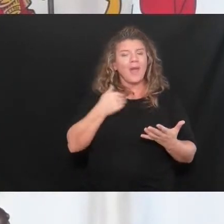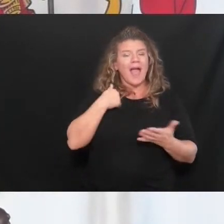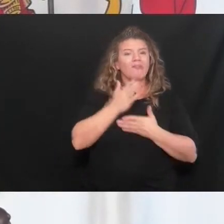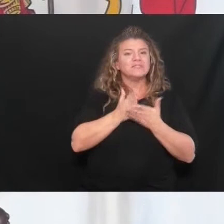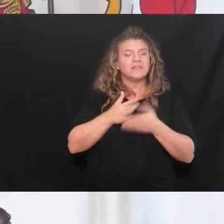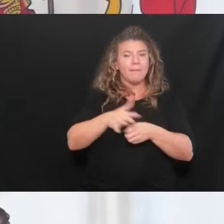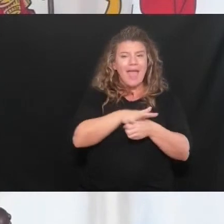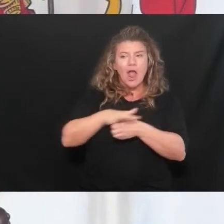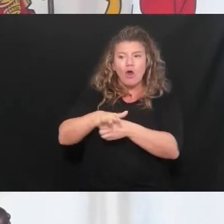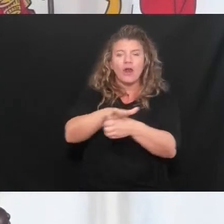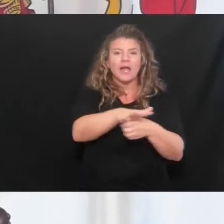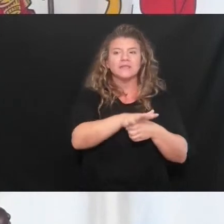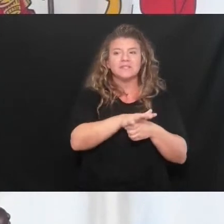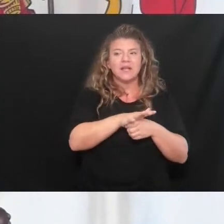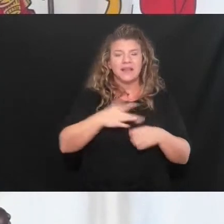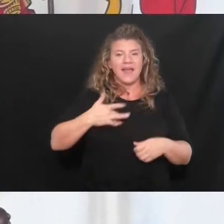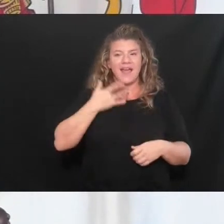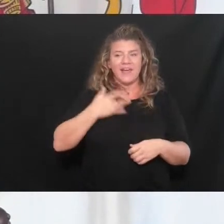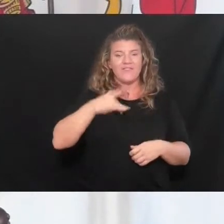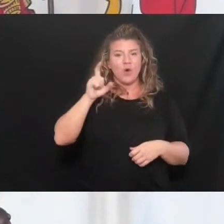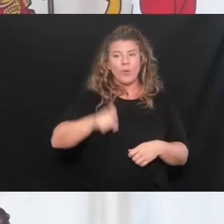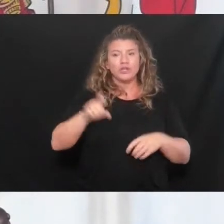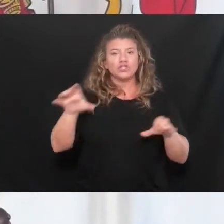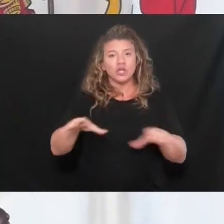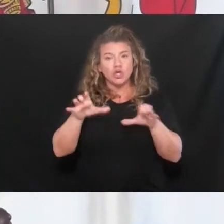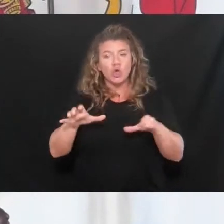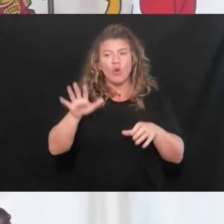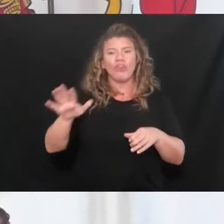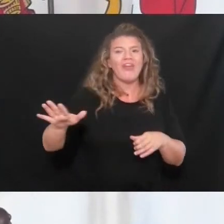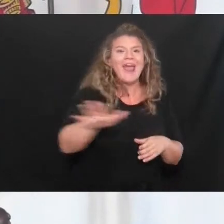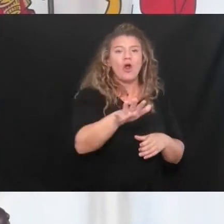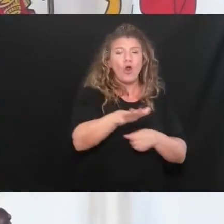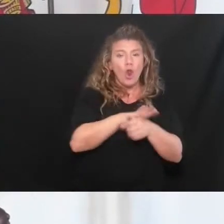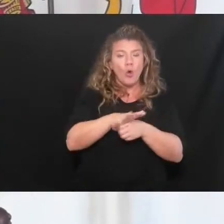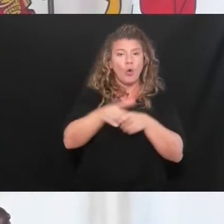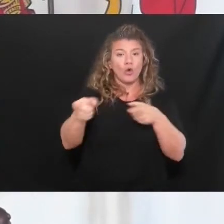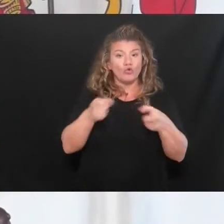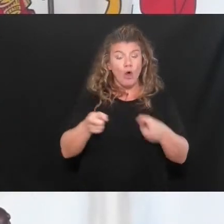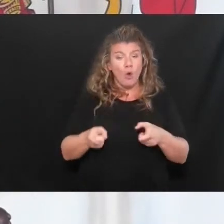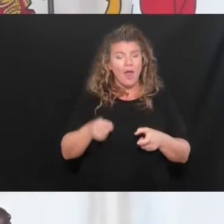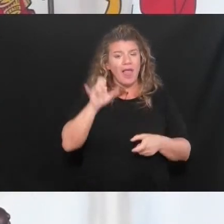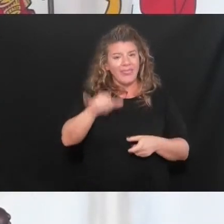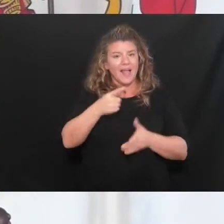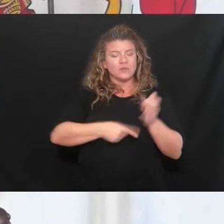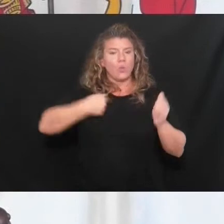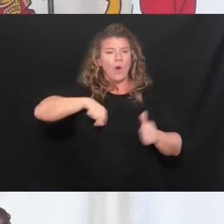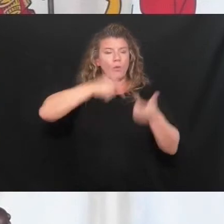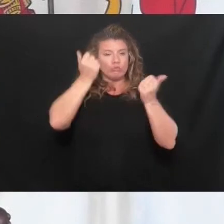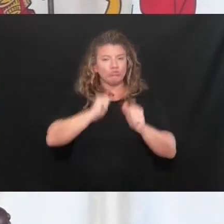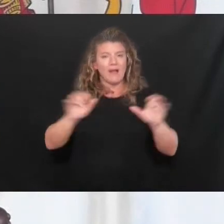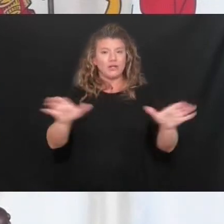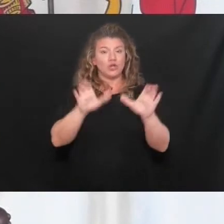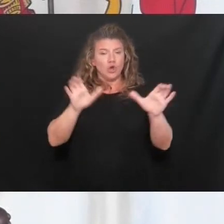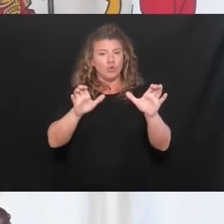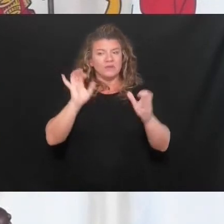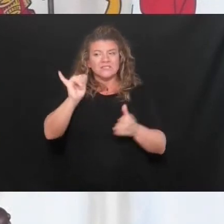would warrant that what we should do is do local control, and that's what we're trying to do.